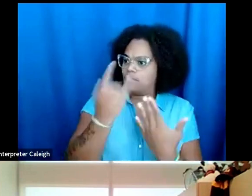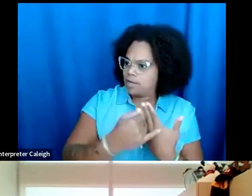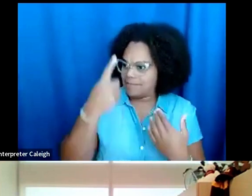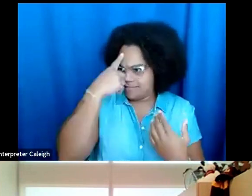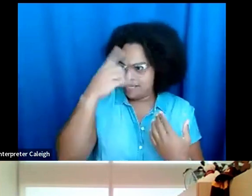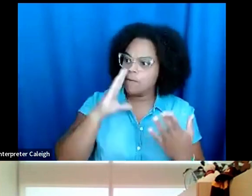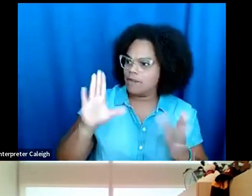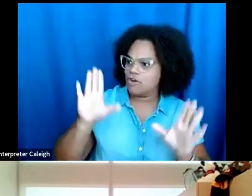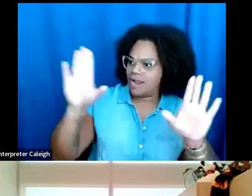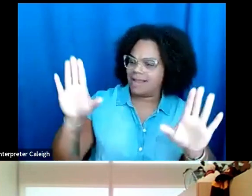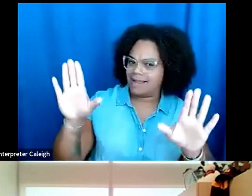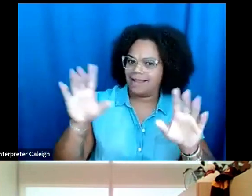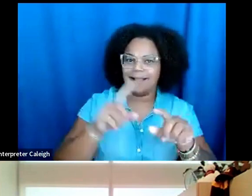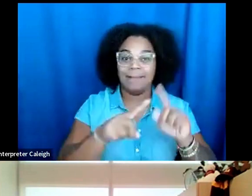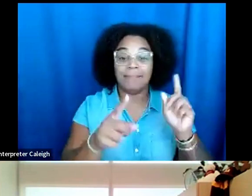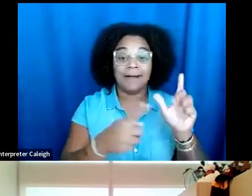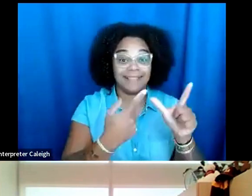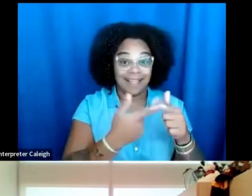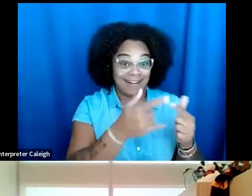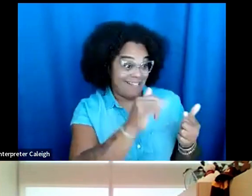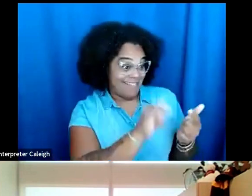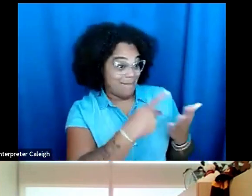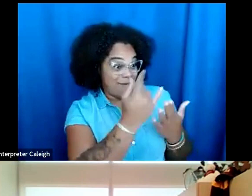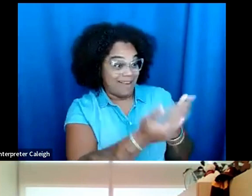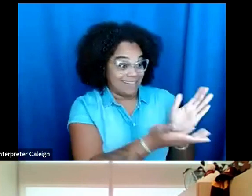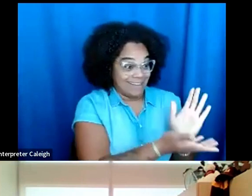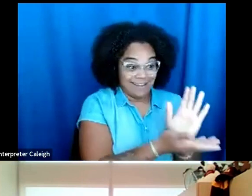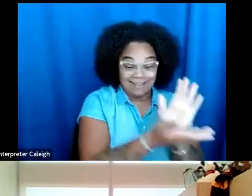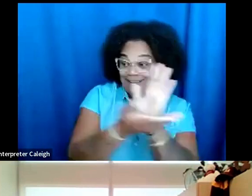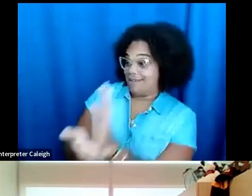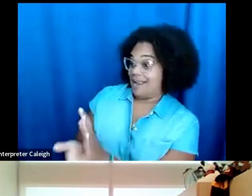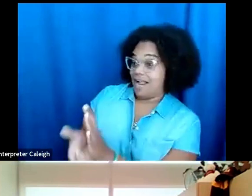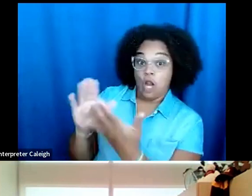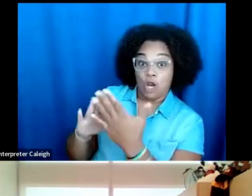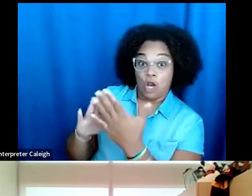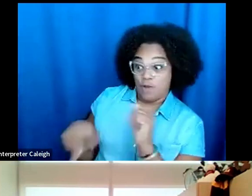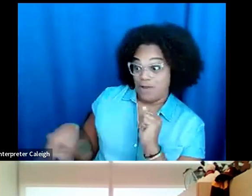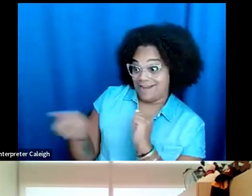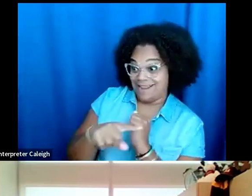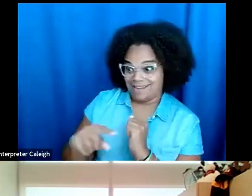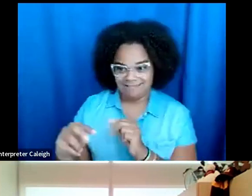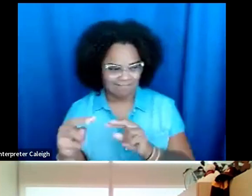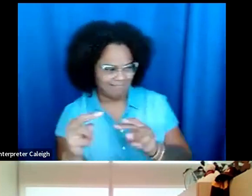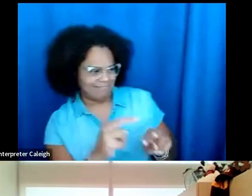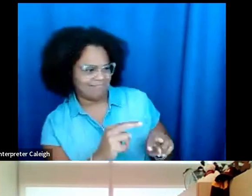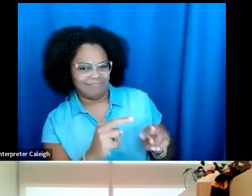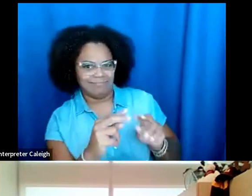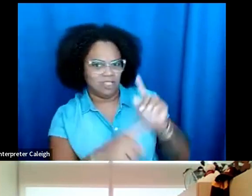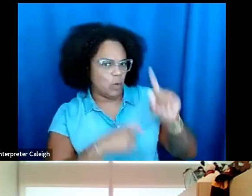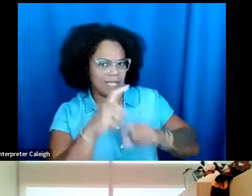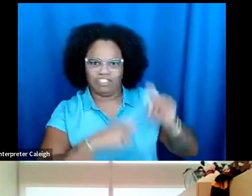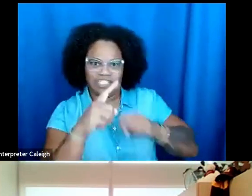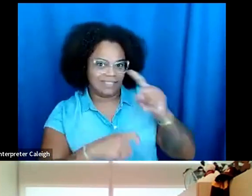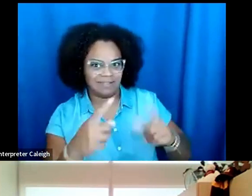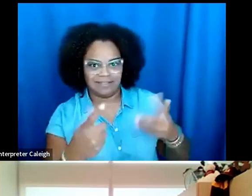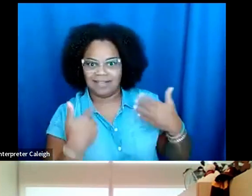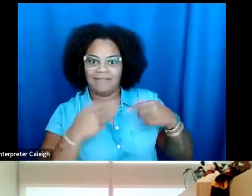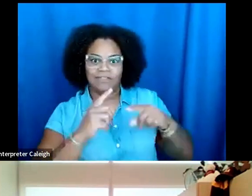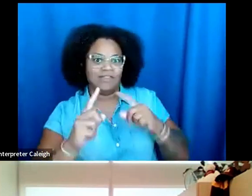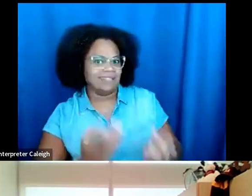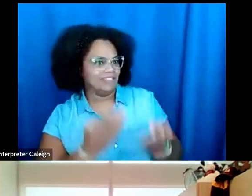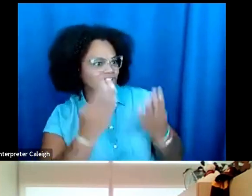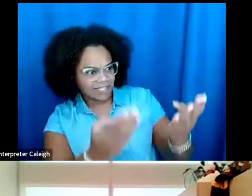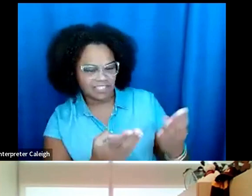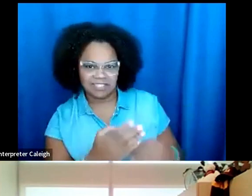when we bring it before community members and there's a lot of questions, and then there's another suggestion of, no, you need to